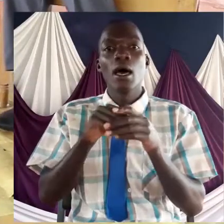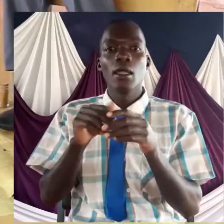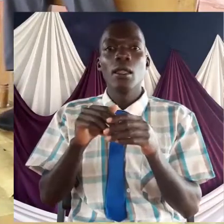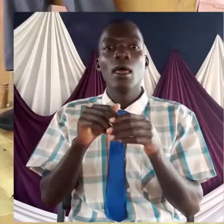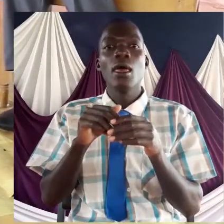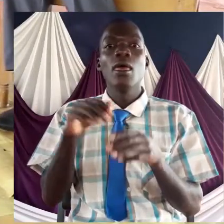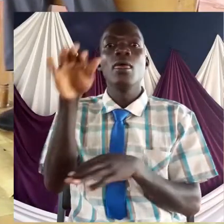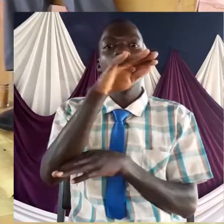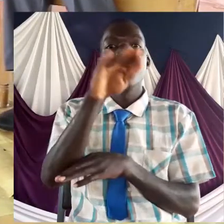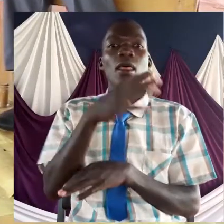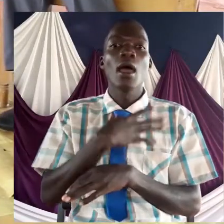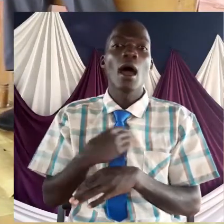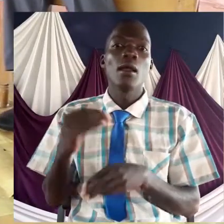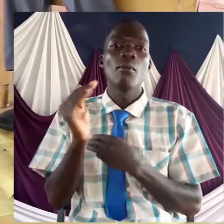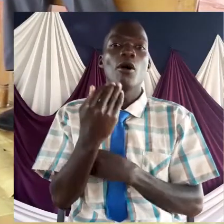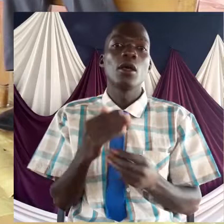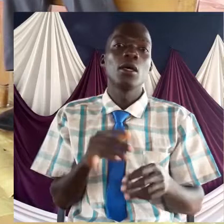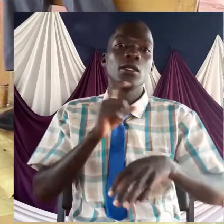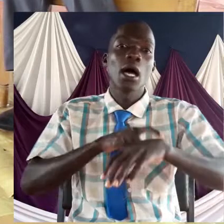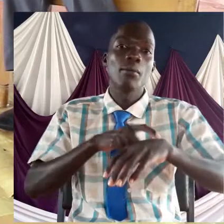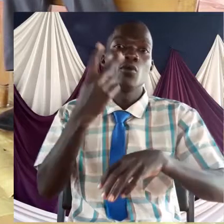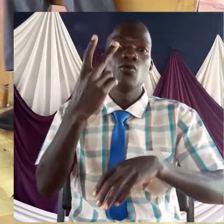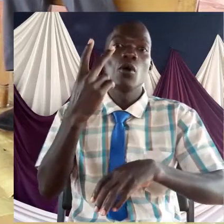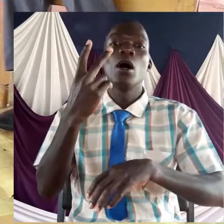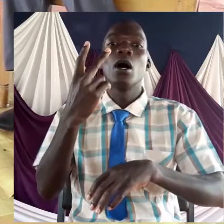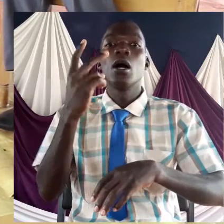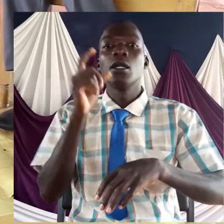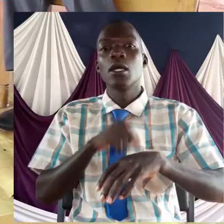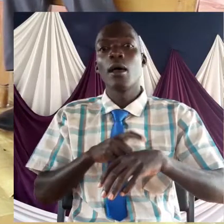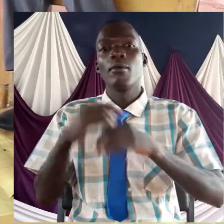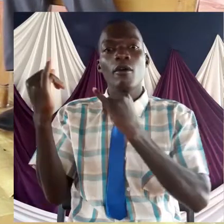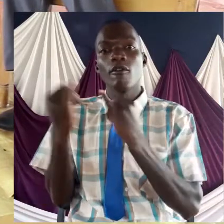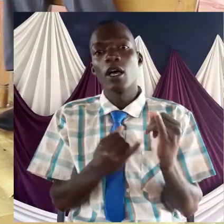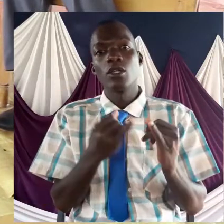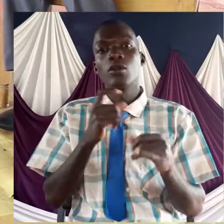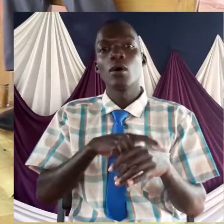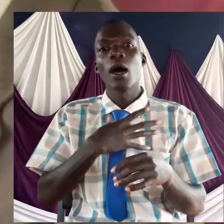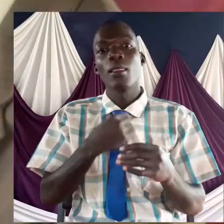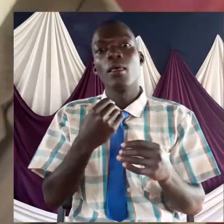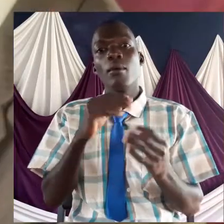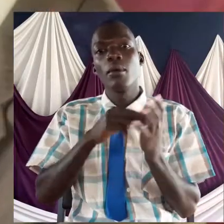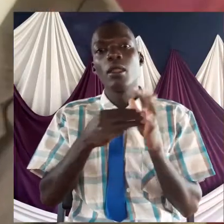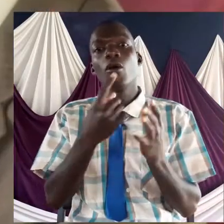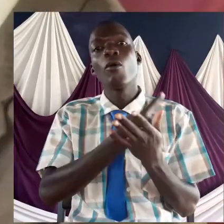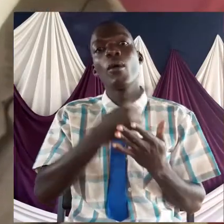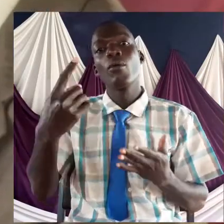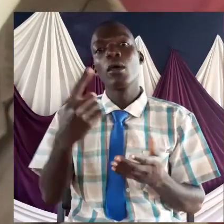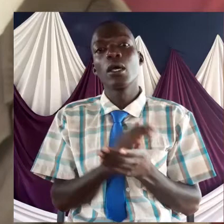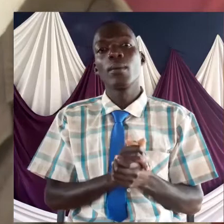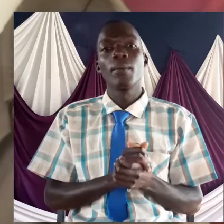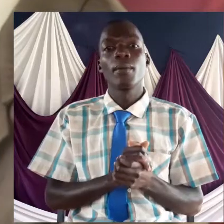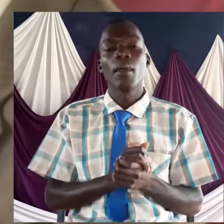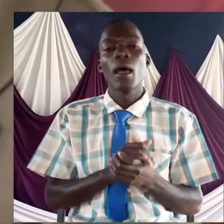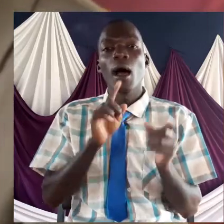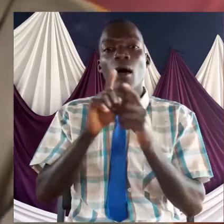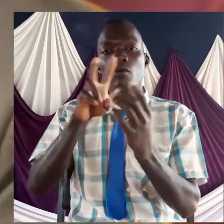morning. For a time, two times, and the dividing of the time. The week and the middle of the week. As